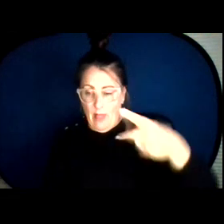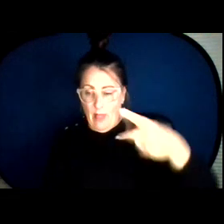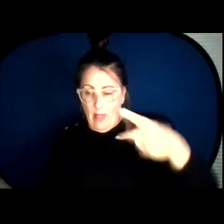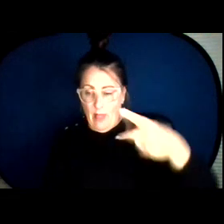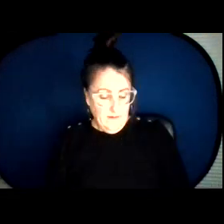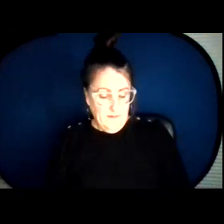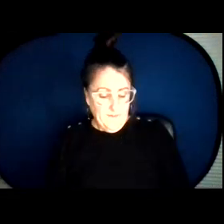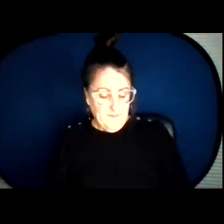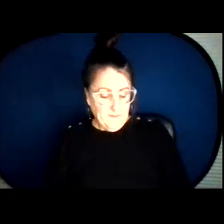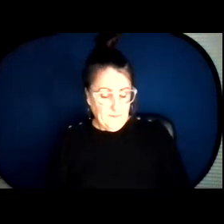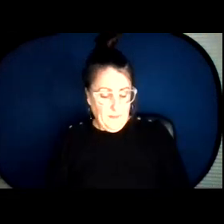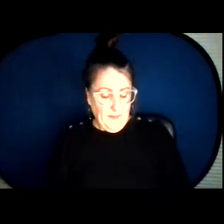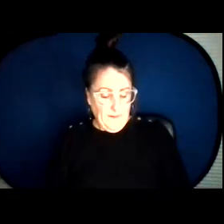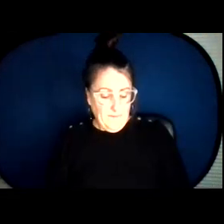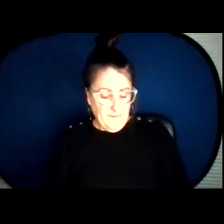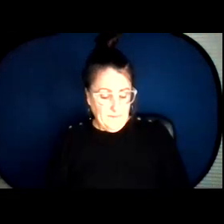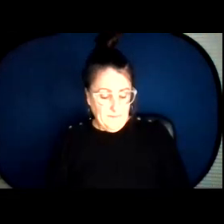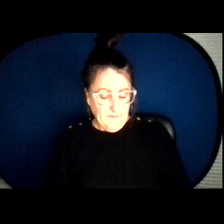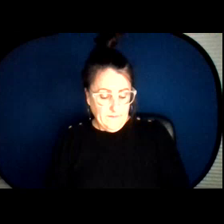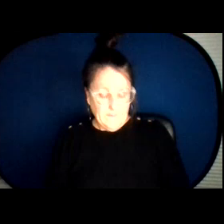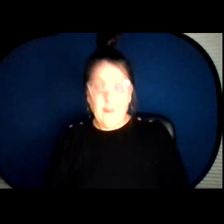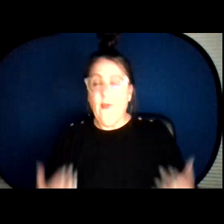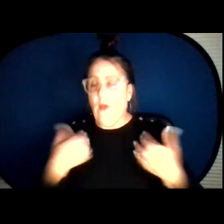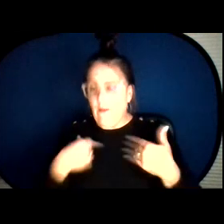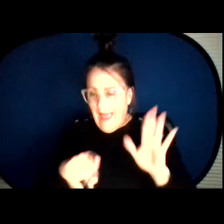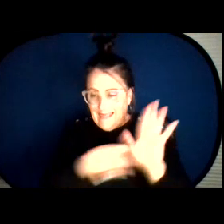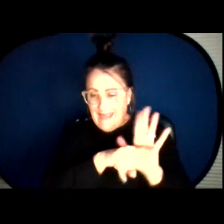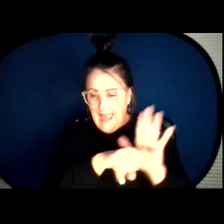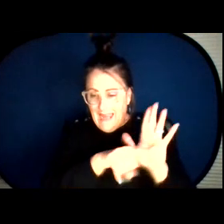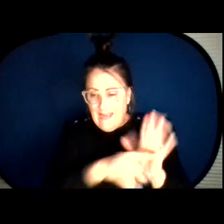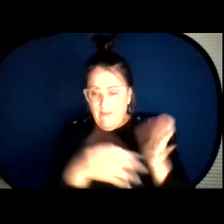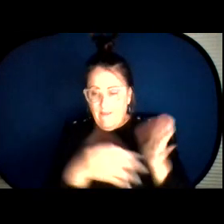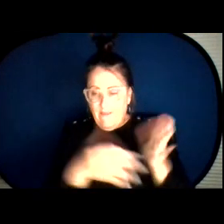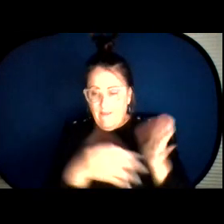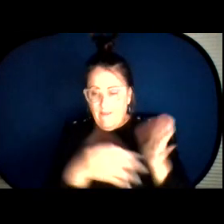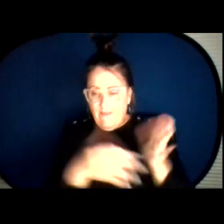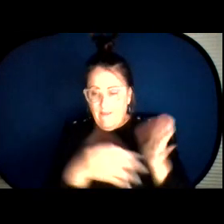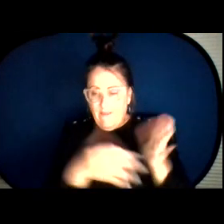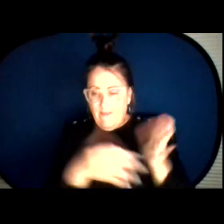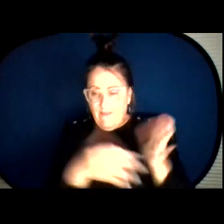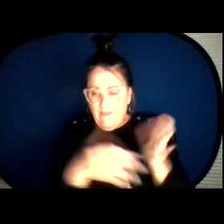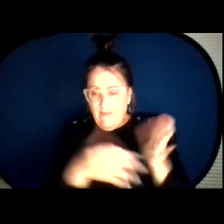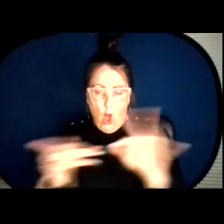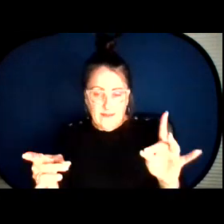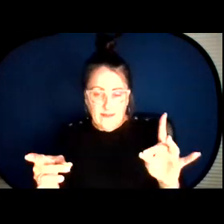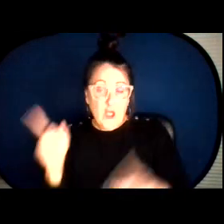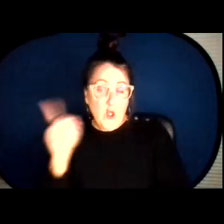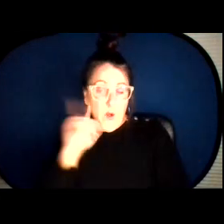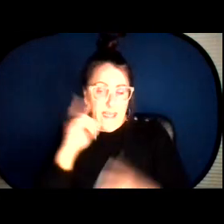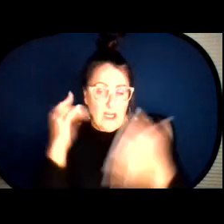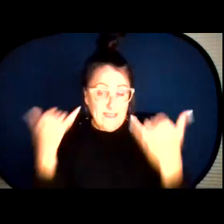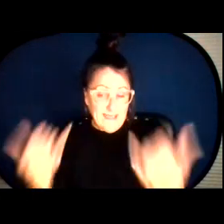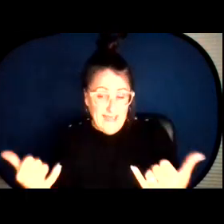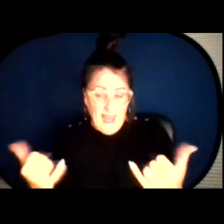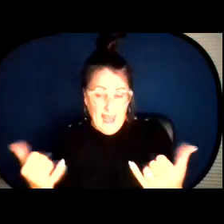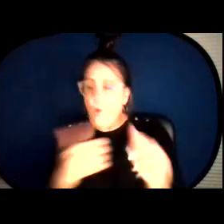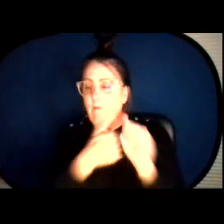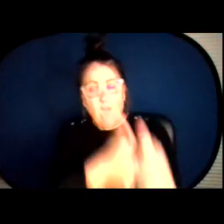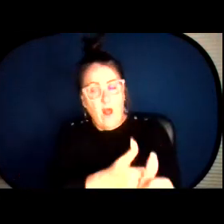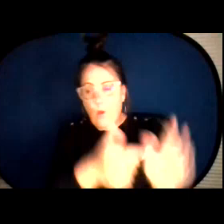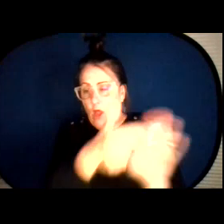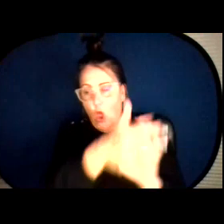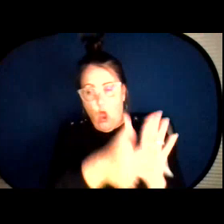I want to close by saying, despite the negative public comments you are likely to hear today, Caltrans is administering the program in accordance with law. Caltrans